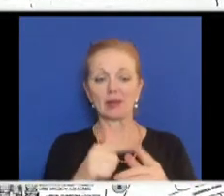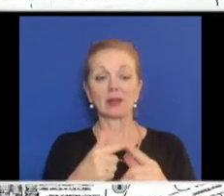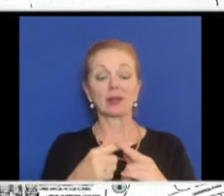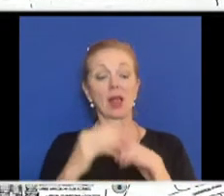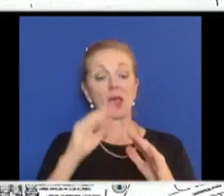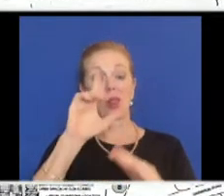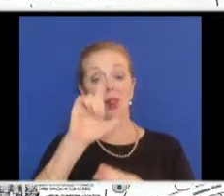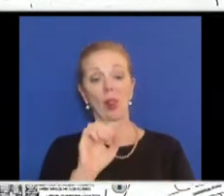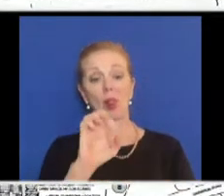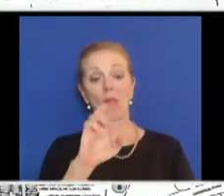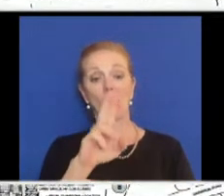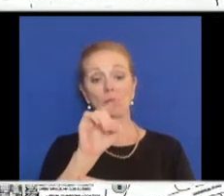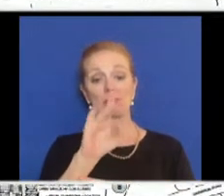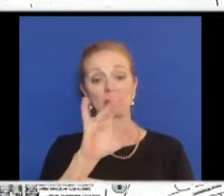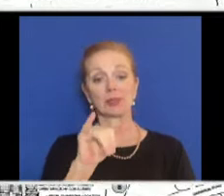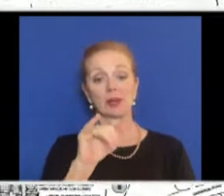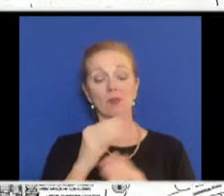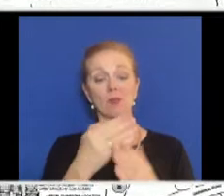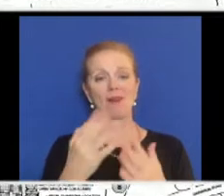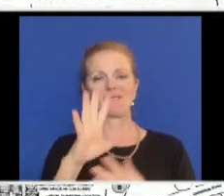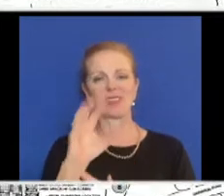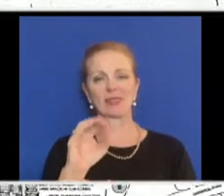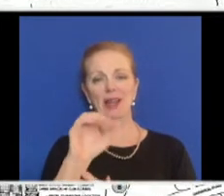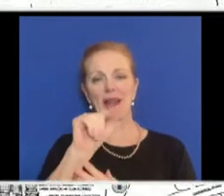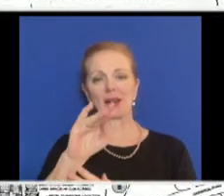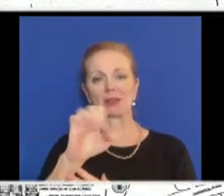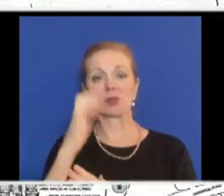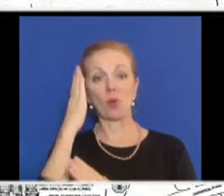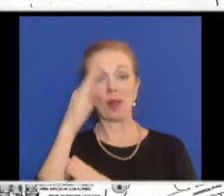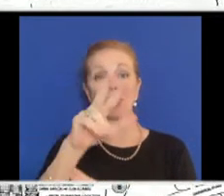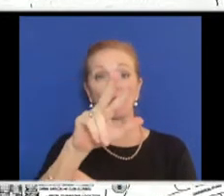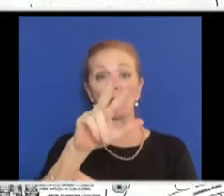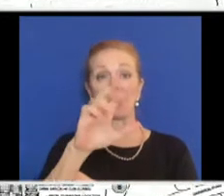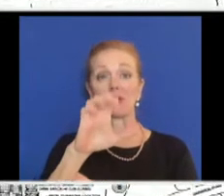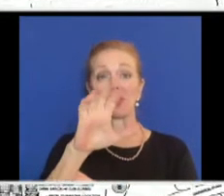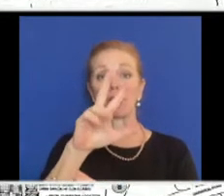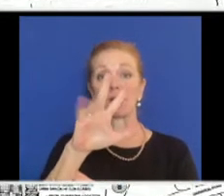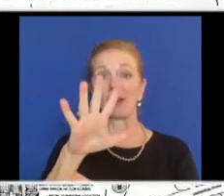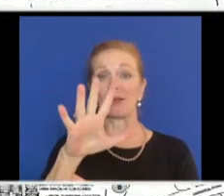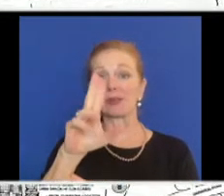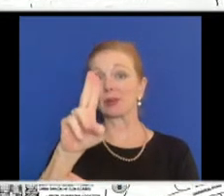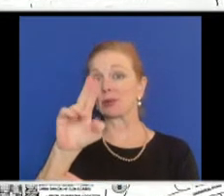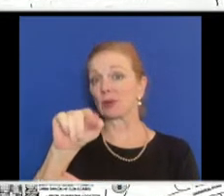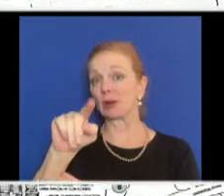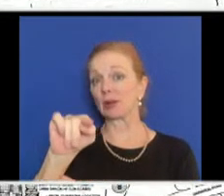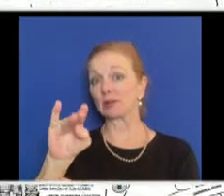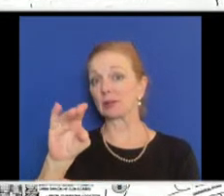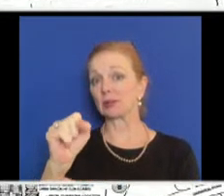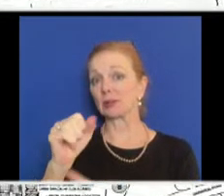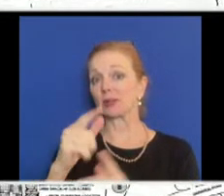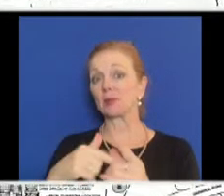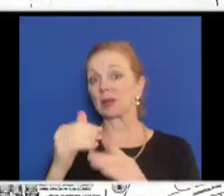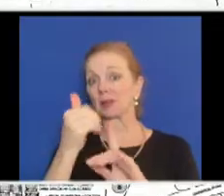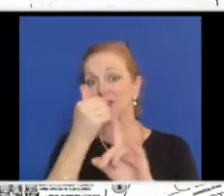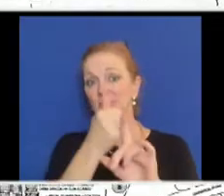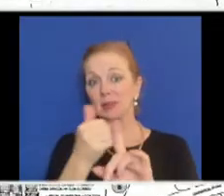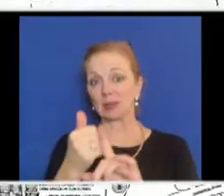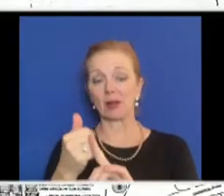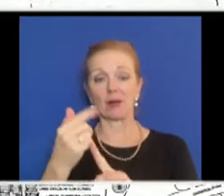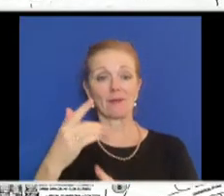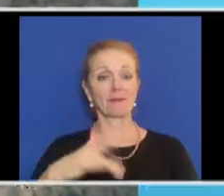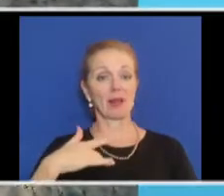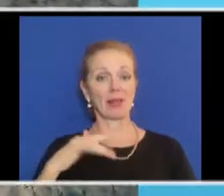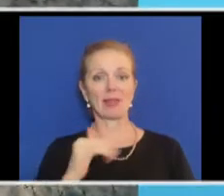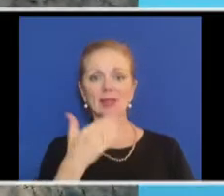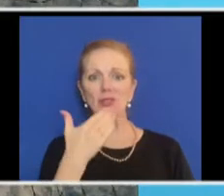on the 50 acres there would be 335 units which is only about six and a half dwelling units per acre we feel like that's